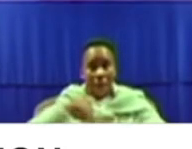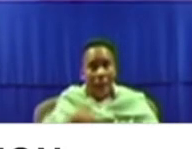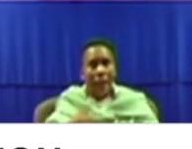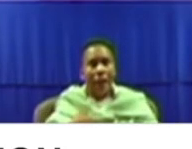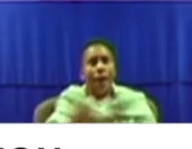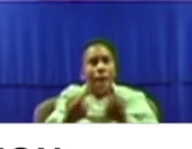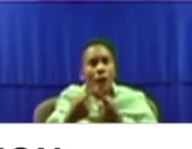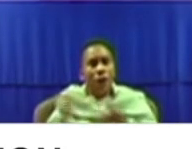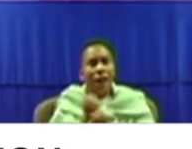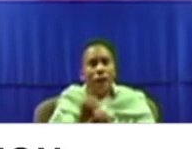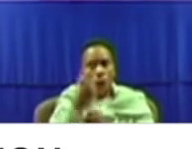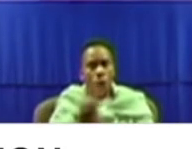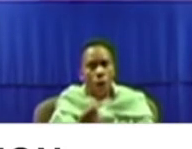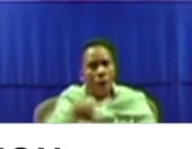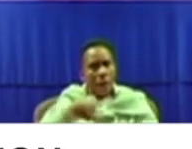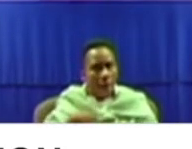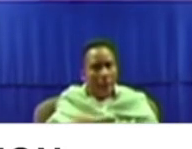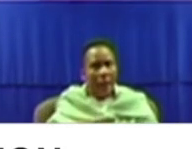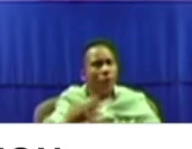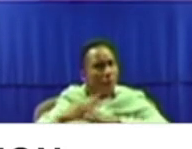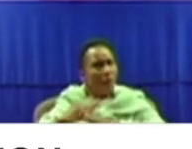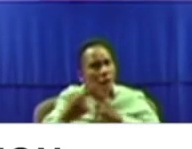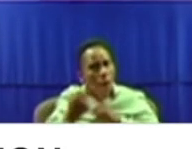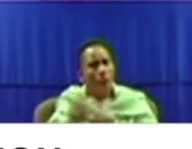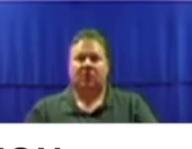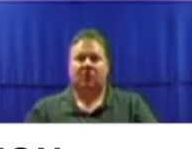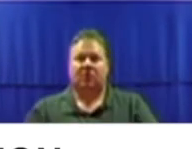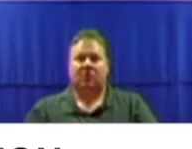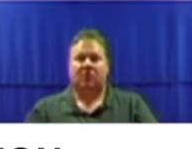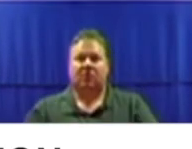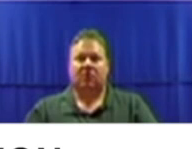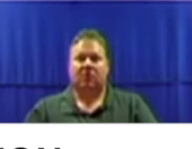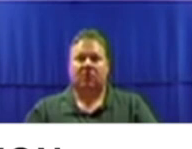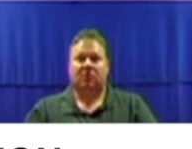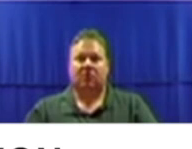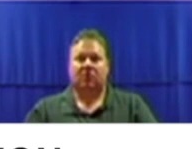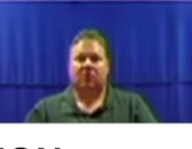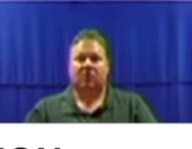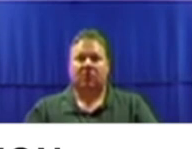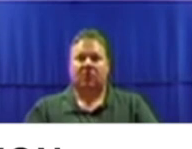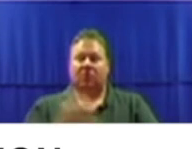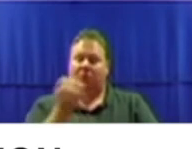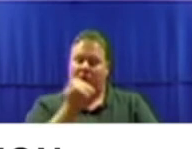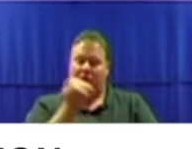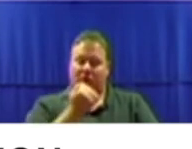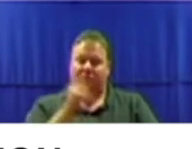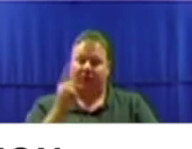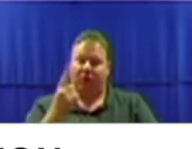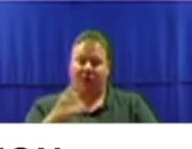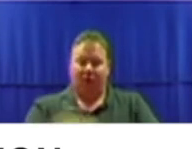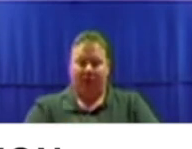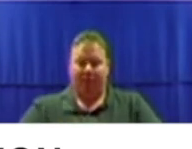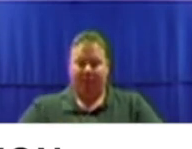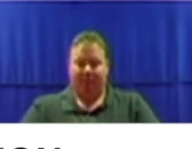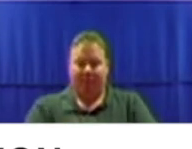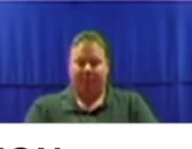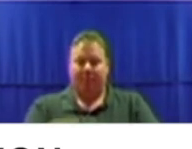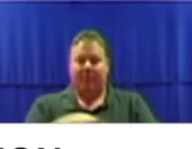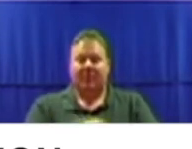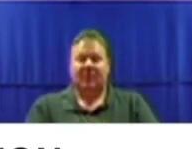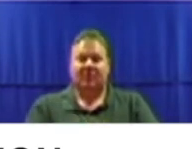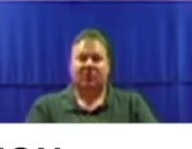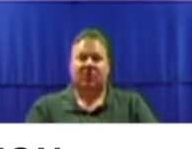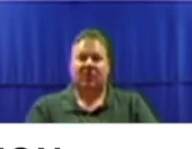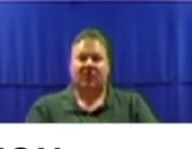to be supported by a two-thirds majority. Parliament says it took a decision to await